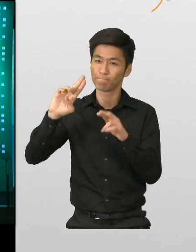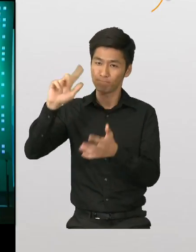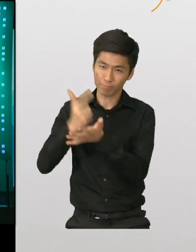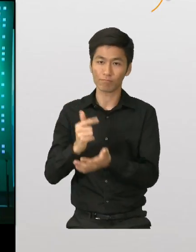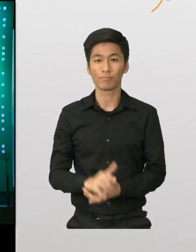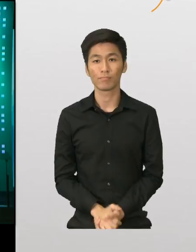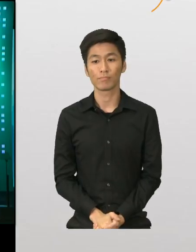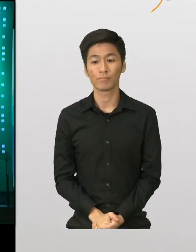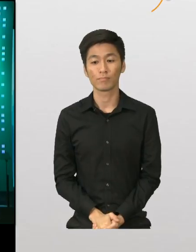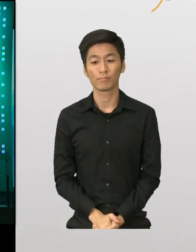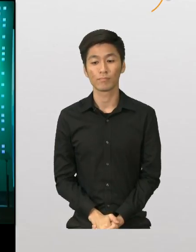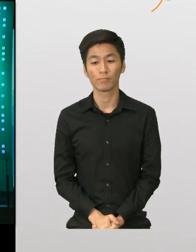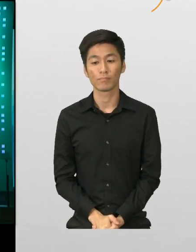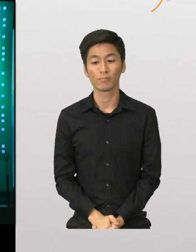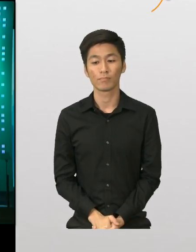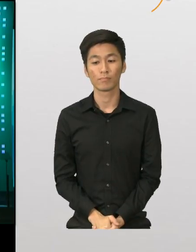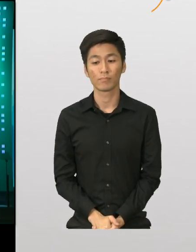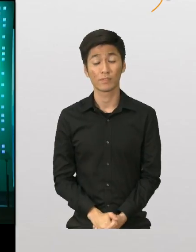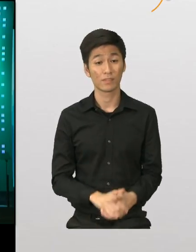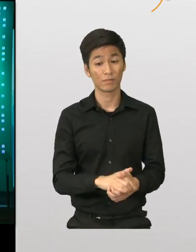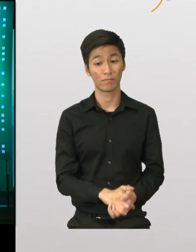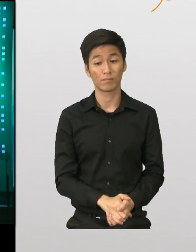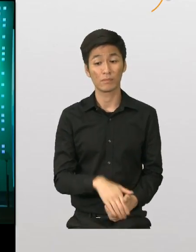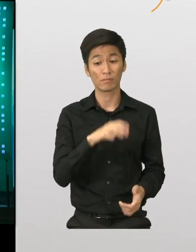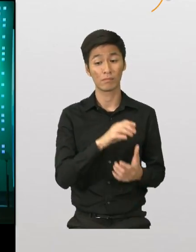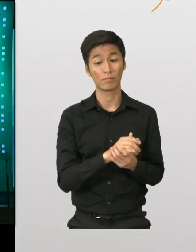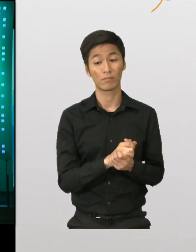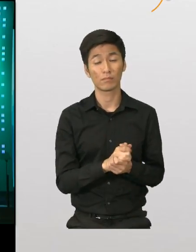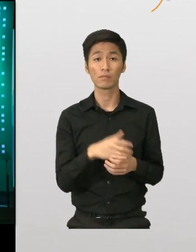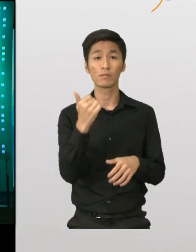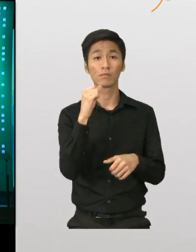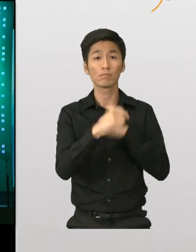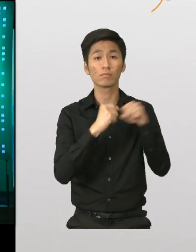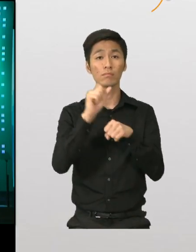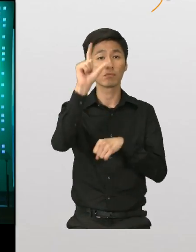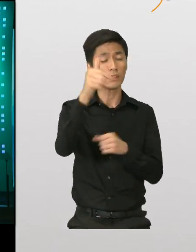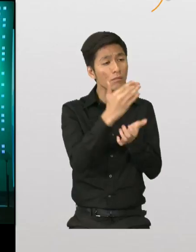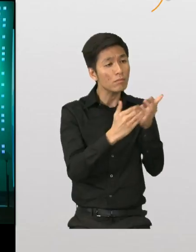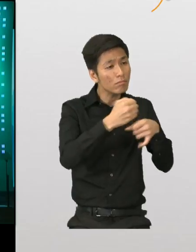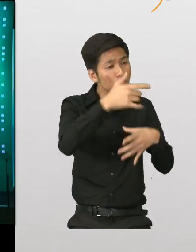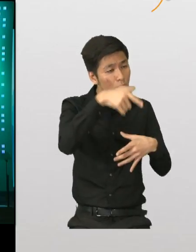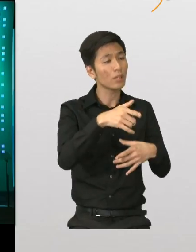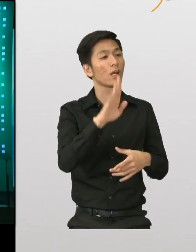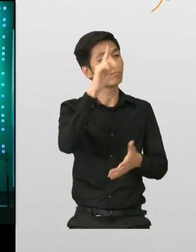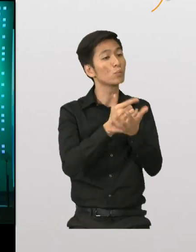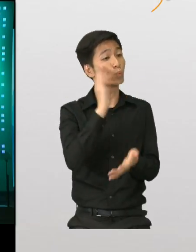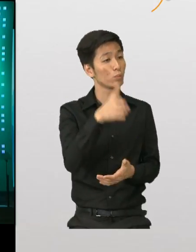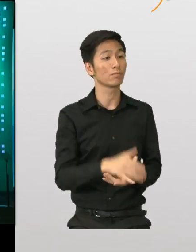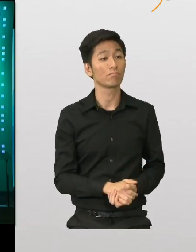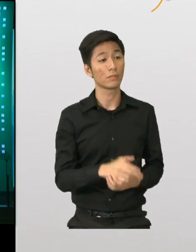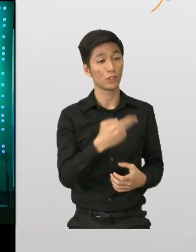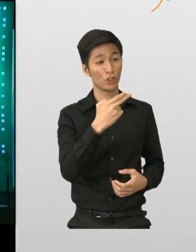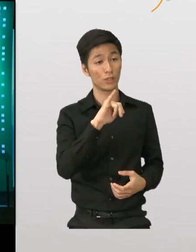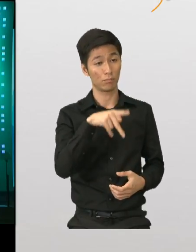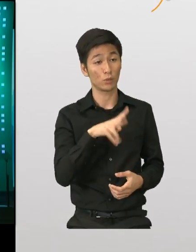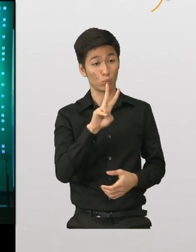The first flats will reach 60 to 70 years old about 10 years from now. So that's when we plan to launch the HIP 2